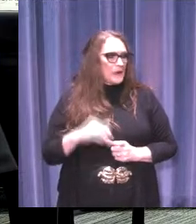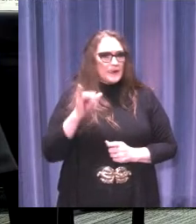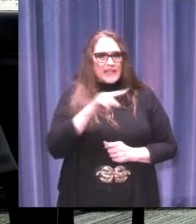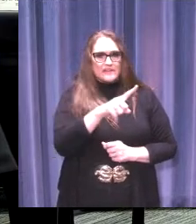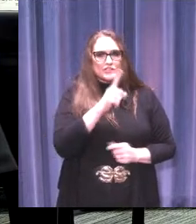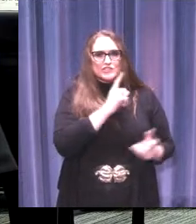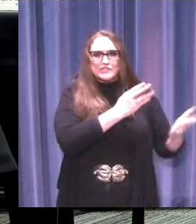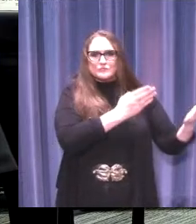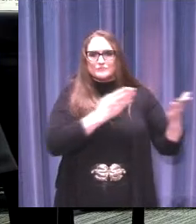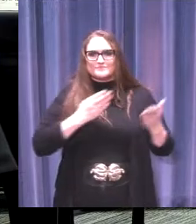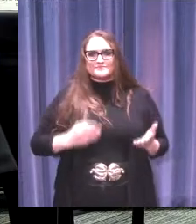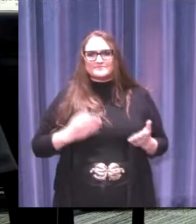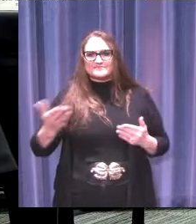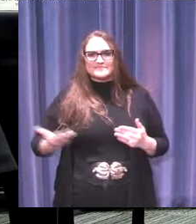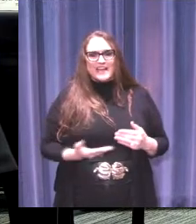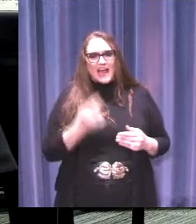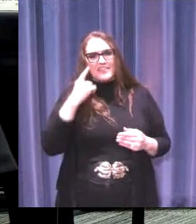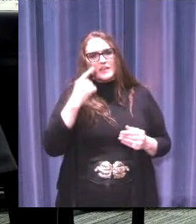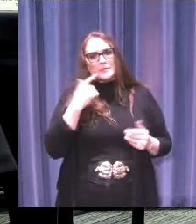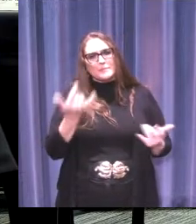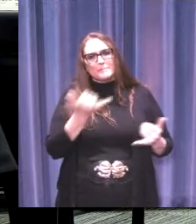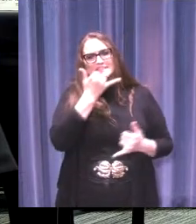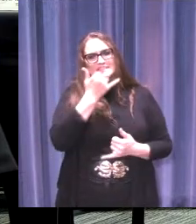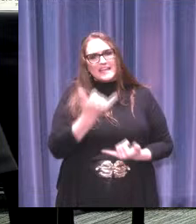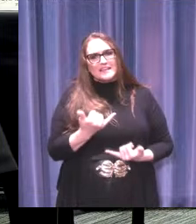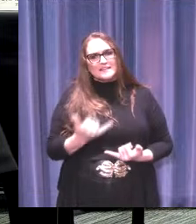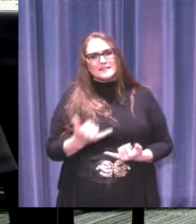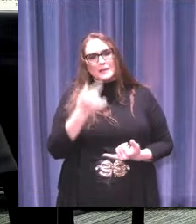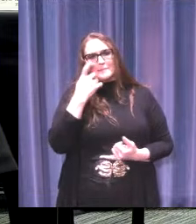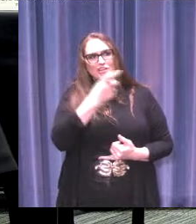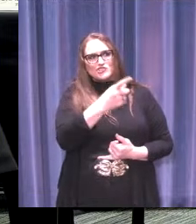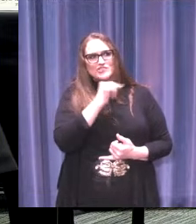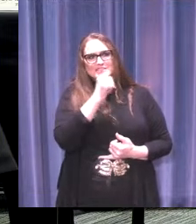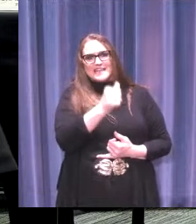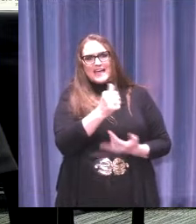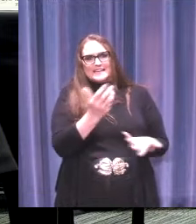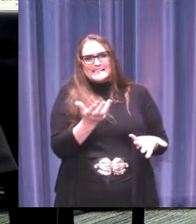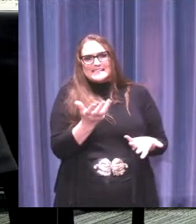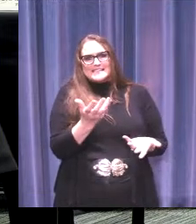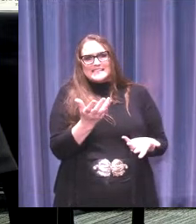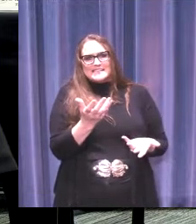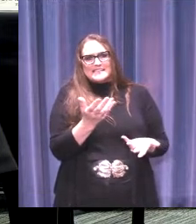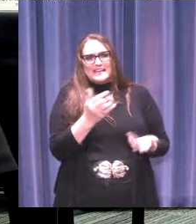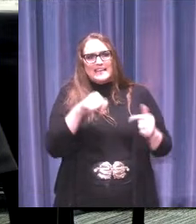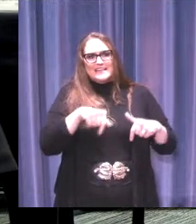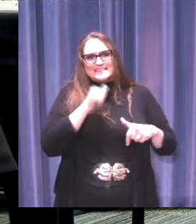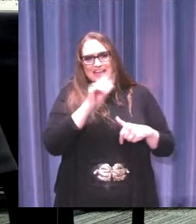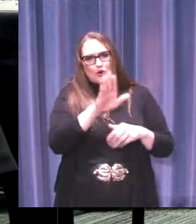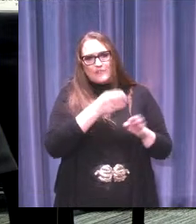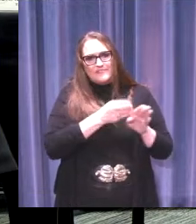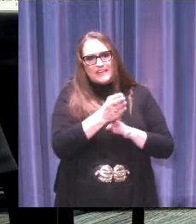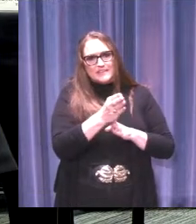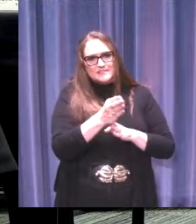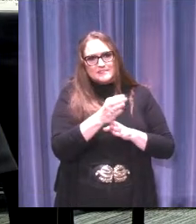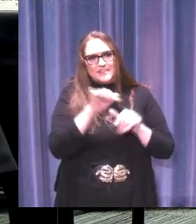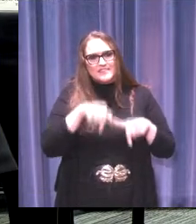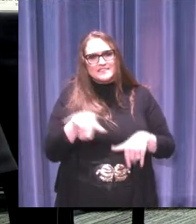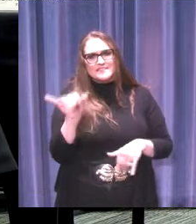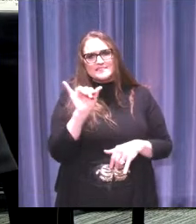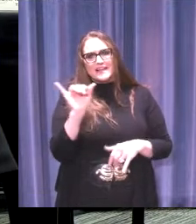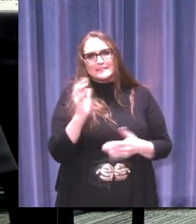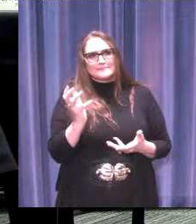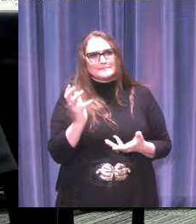brought on board, I think it would be a big mistake at this point, because this is not her field. This is like,